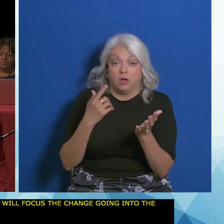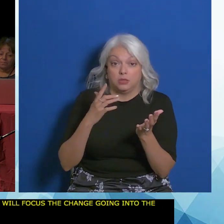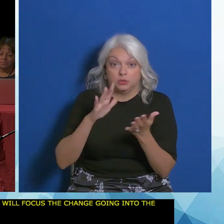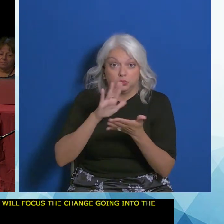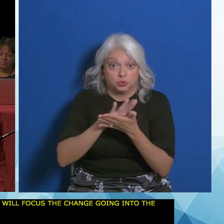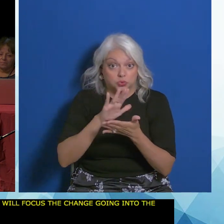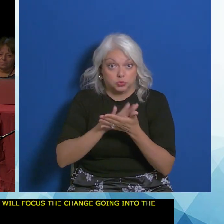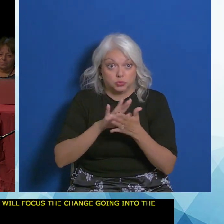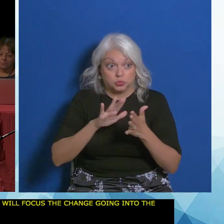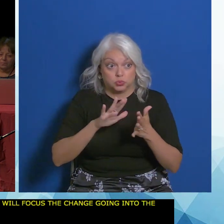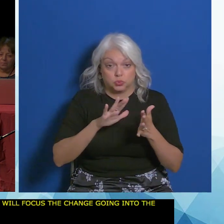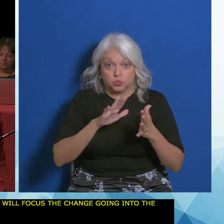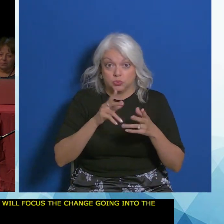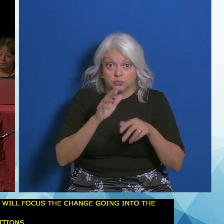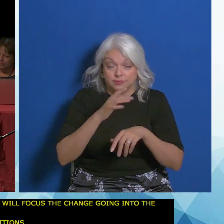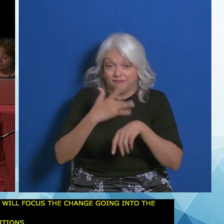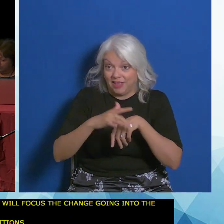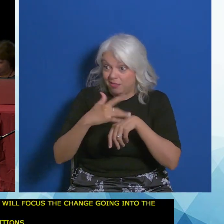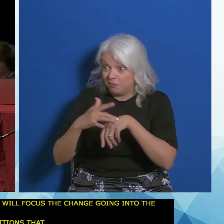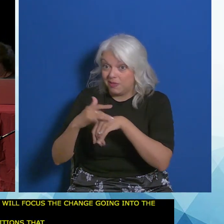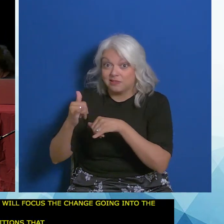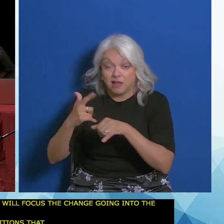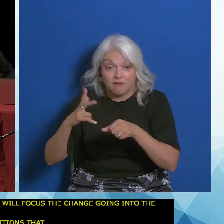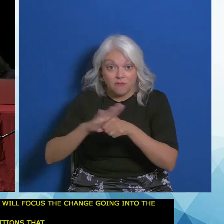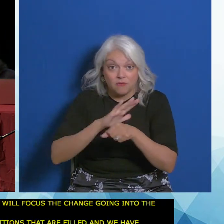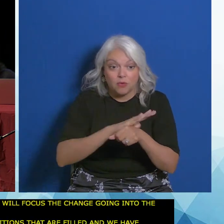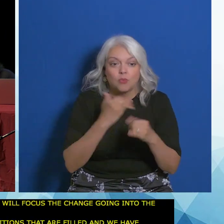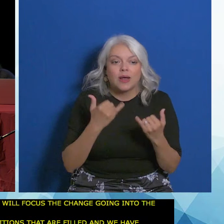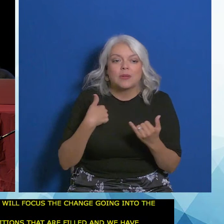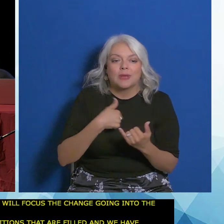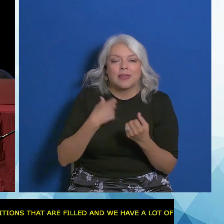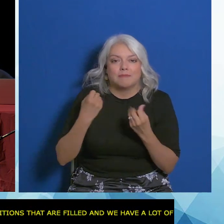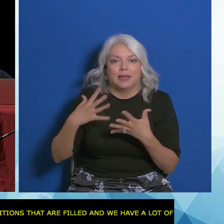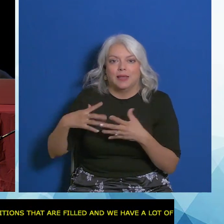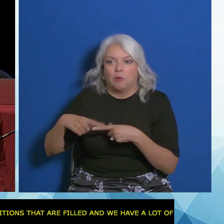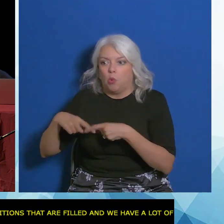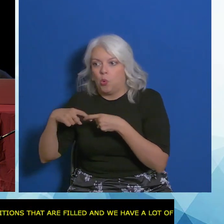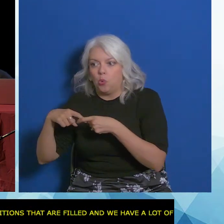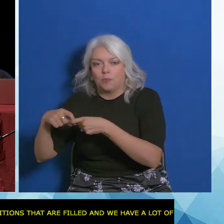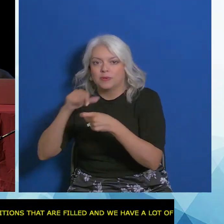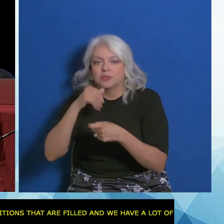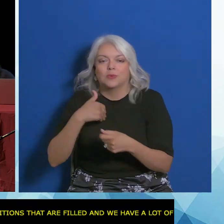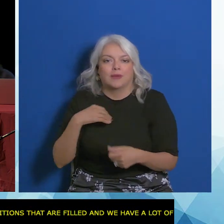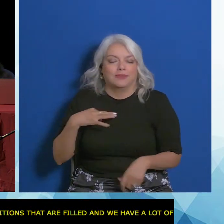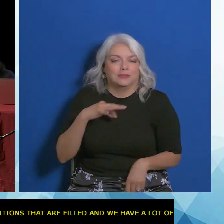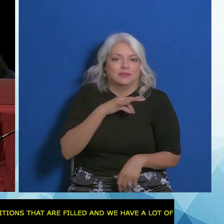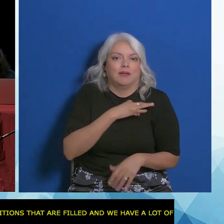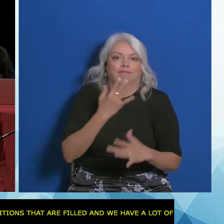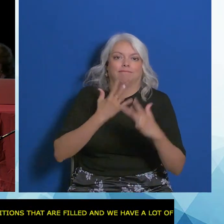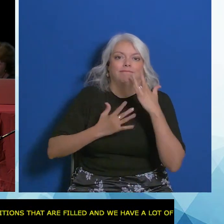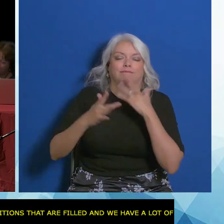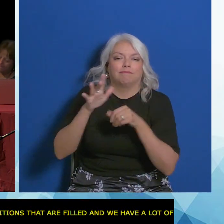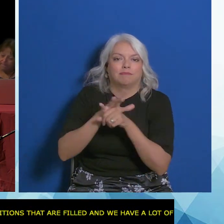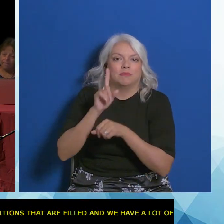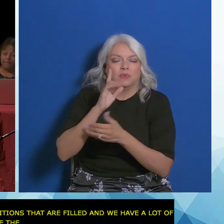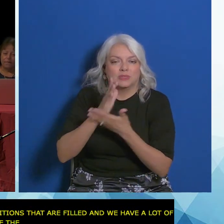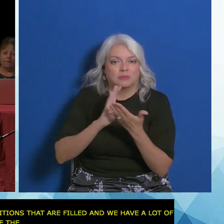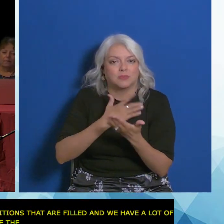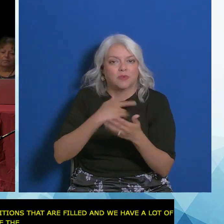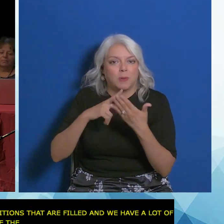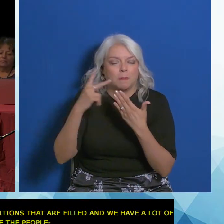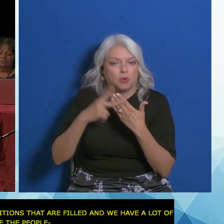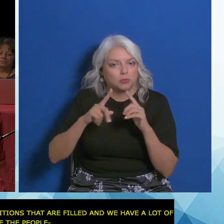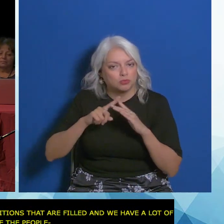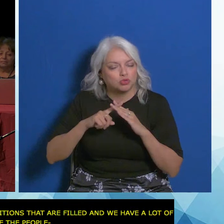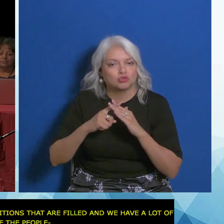and positions that are filled, we have a lot of things now that are in holding patterns because we just do not have the people power to get some of these programs off the